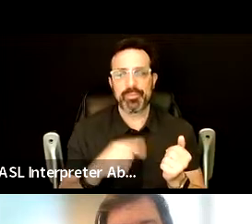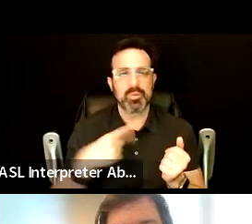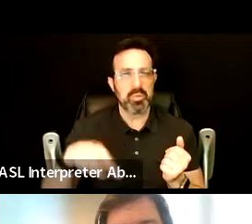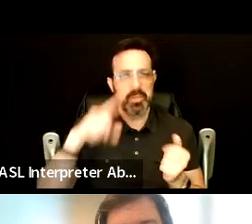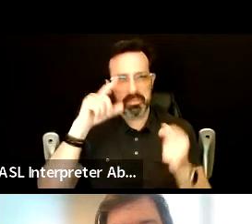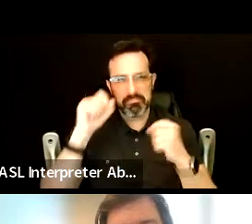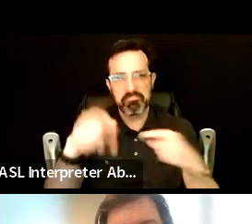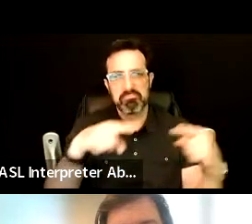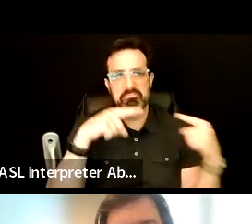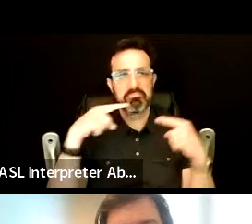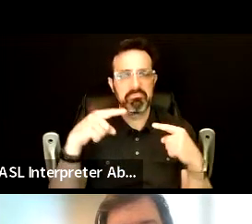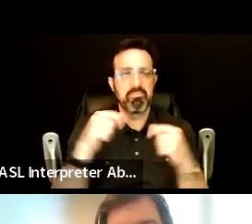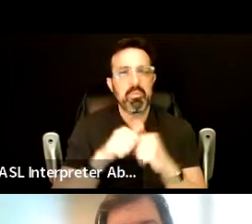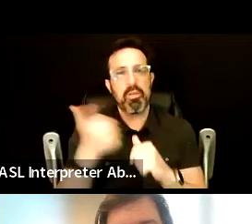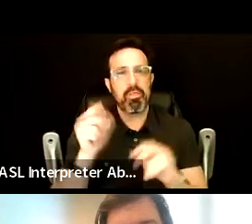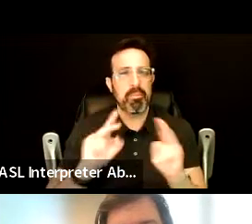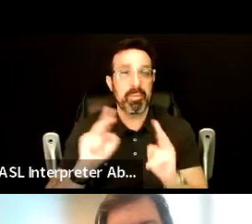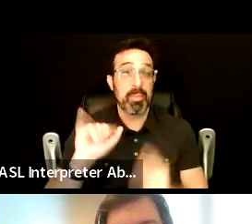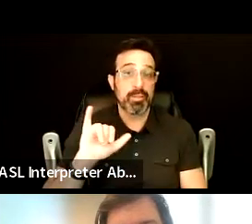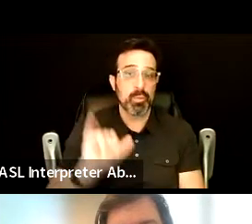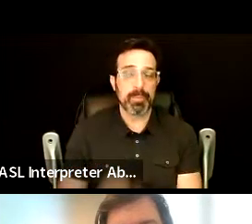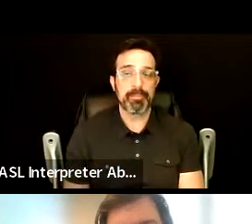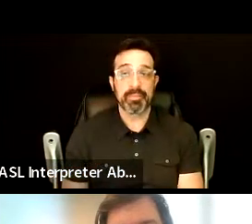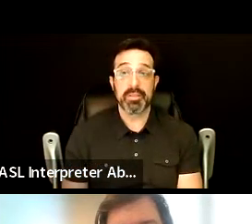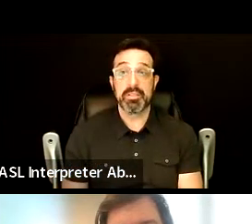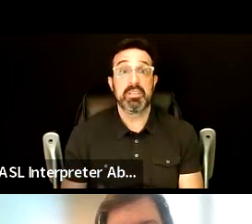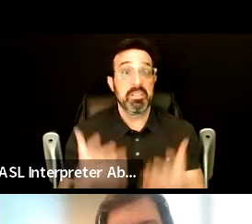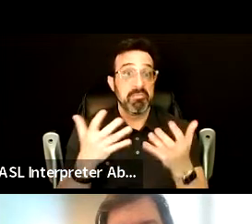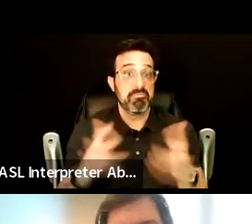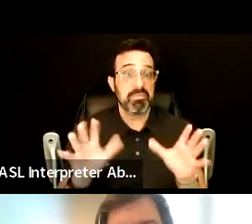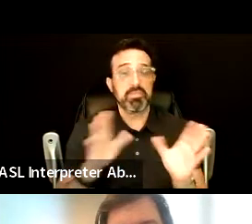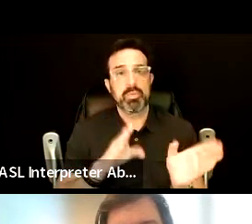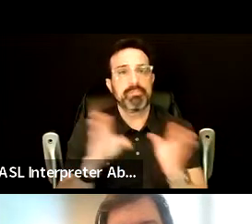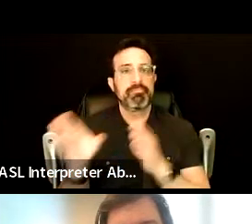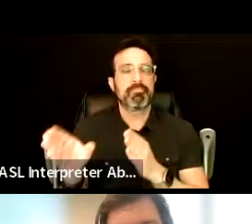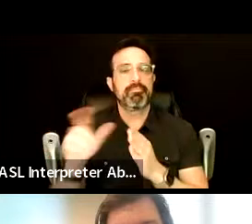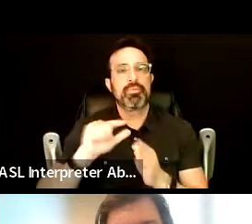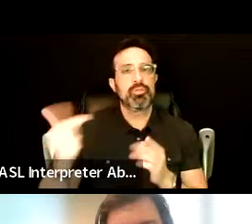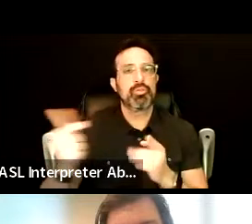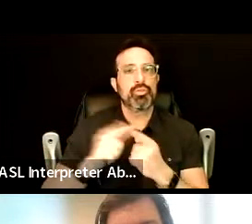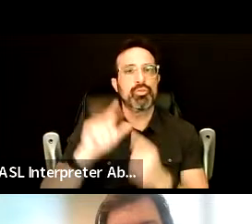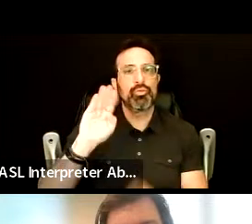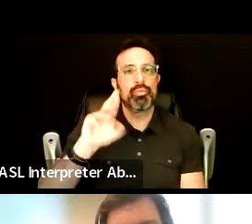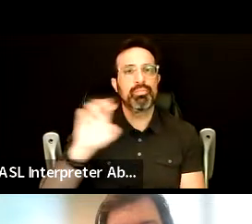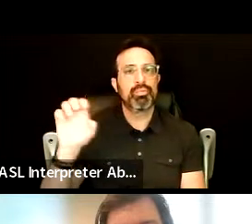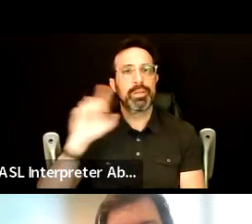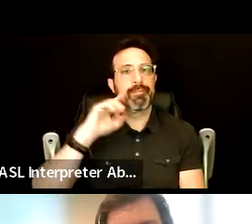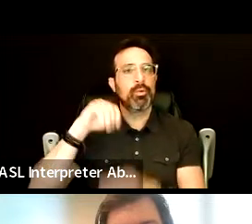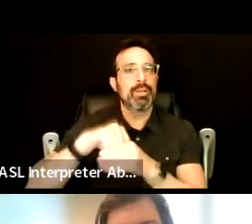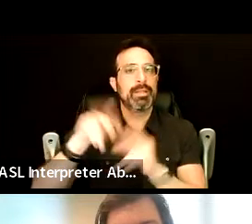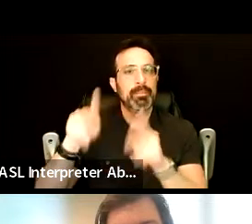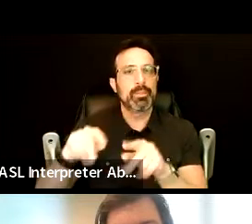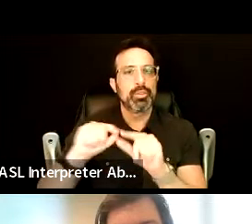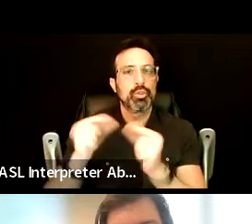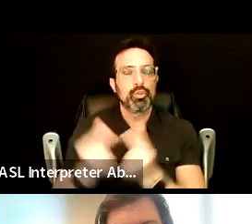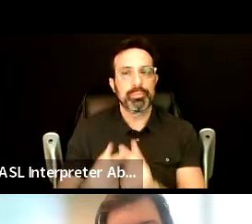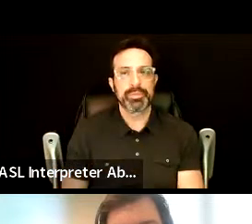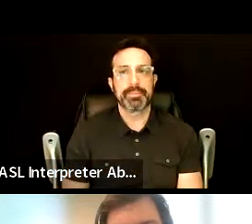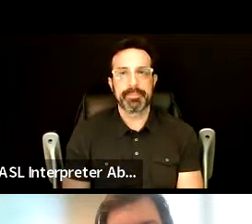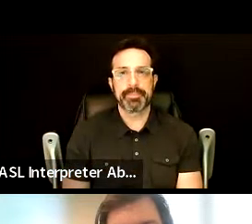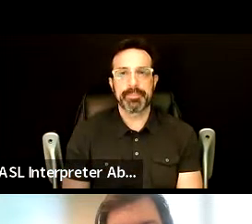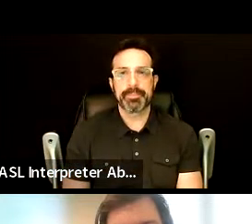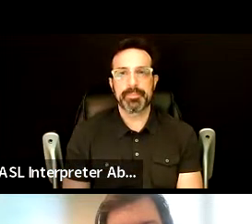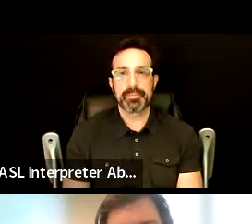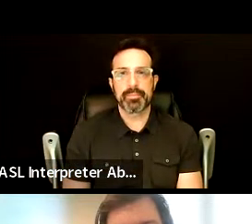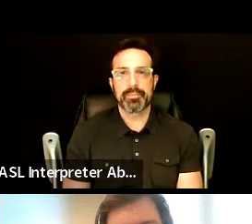same page with other folks as well. And with that, I will turn it over to Bree for the in-person groups. Great, thank